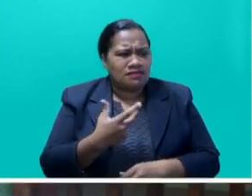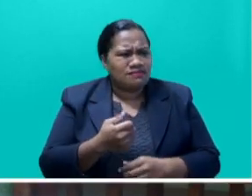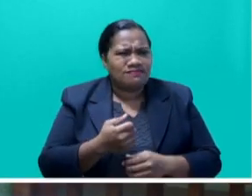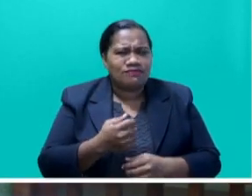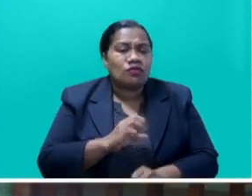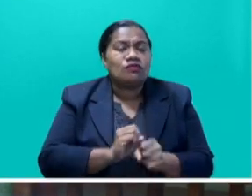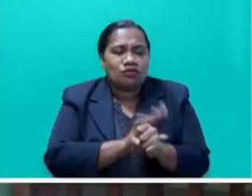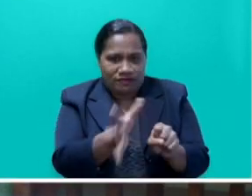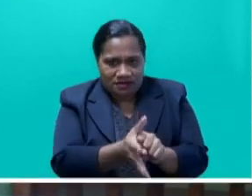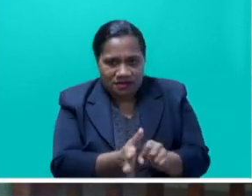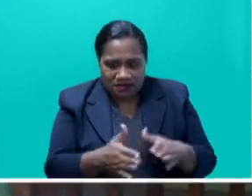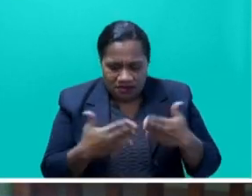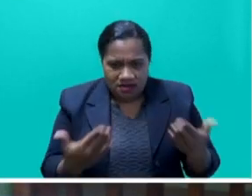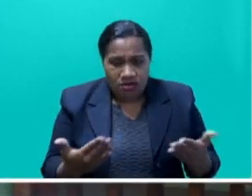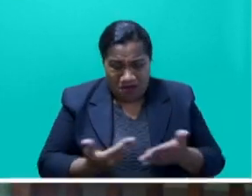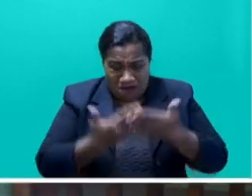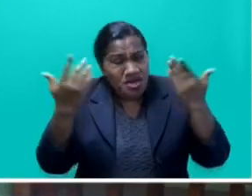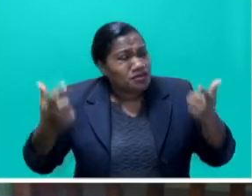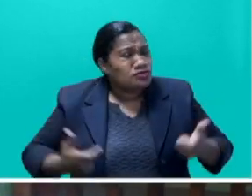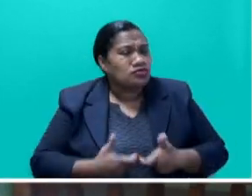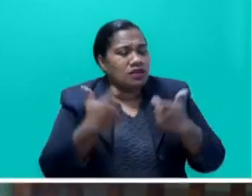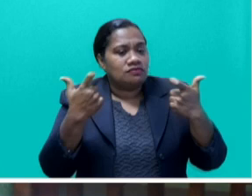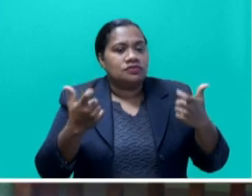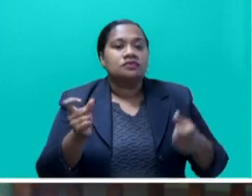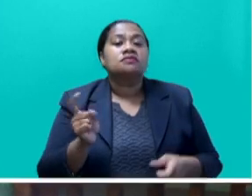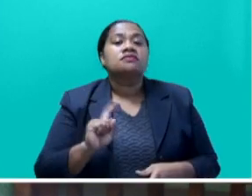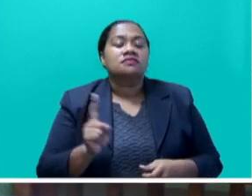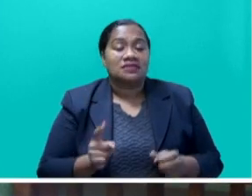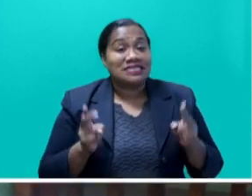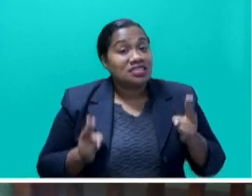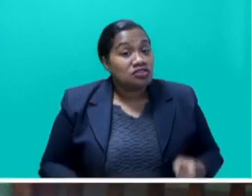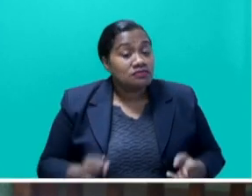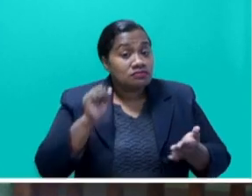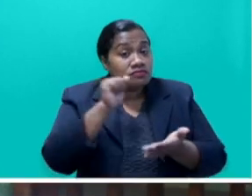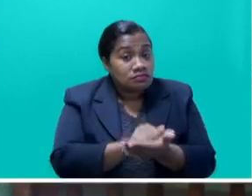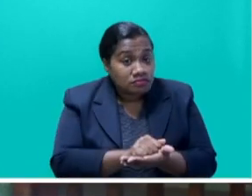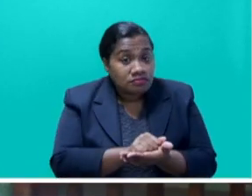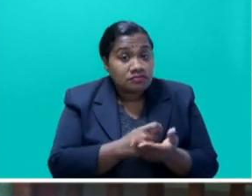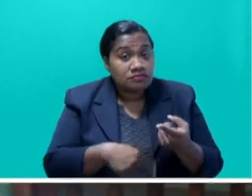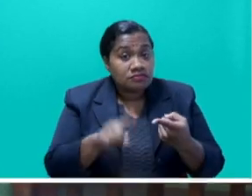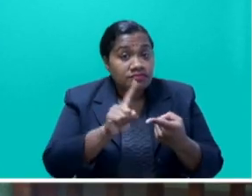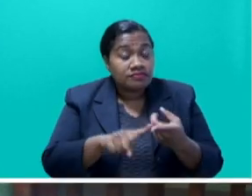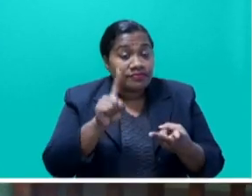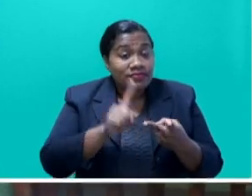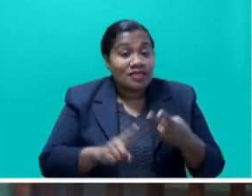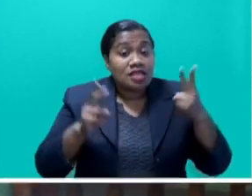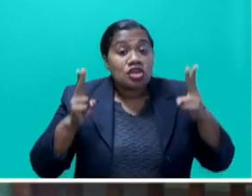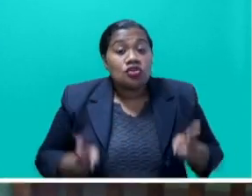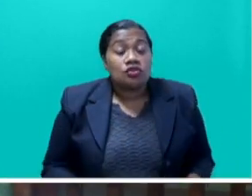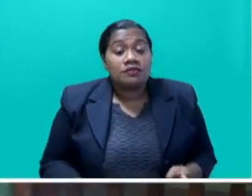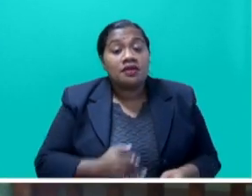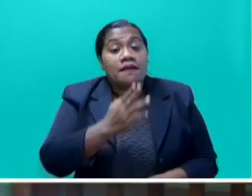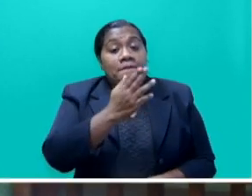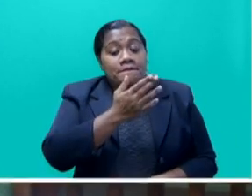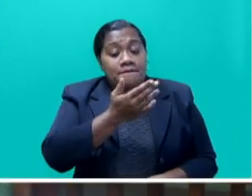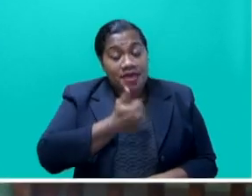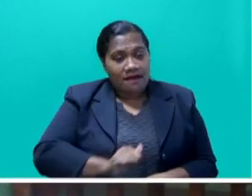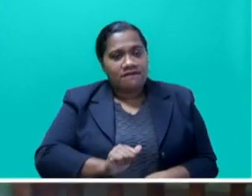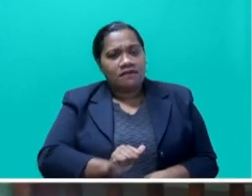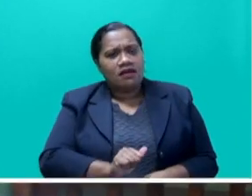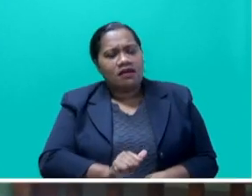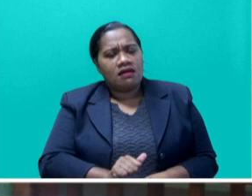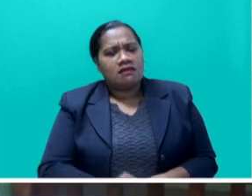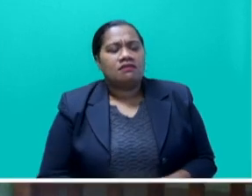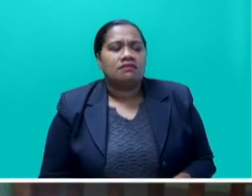sir, our biggest challenges are human rights and human behavior. Collective security, once again,